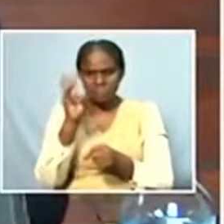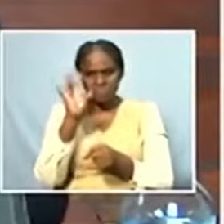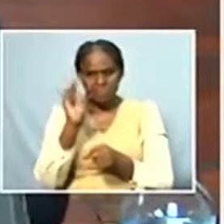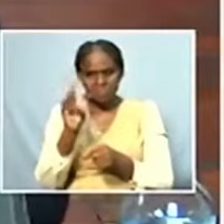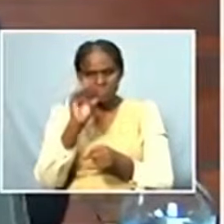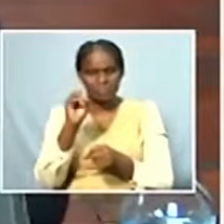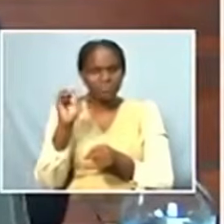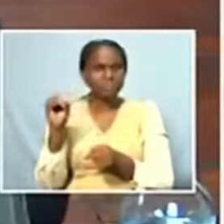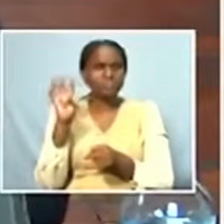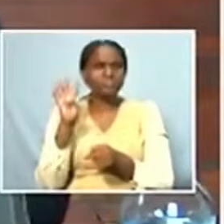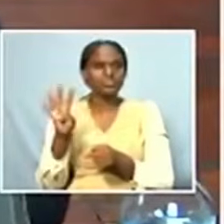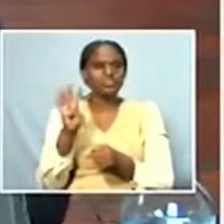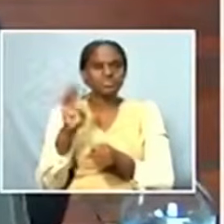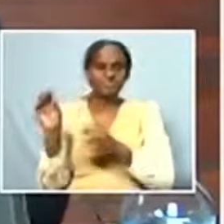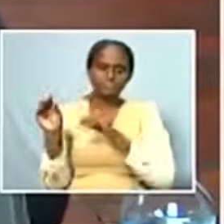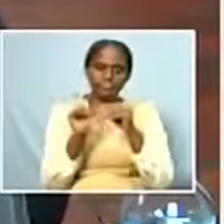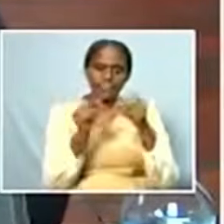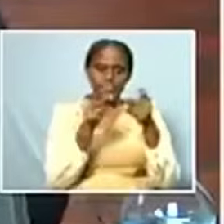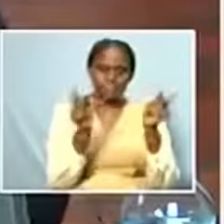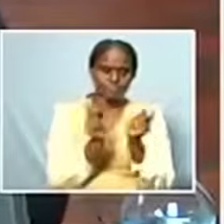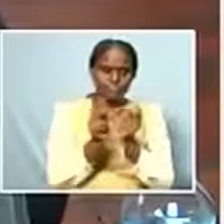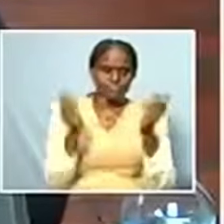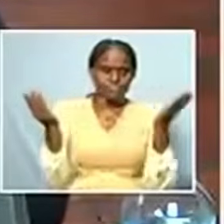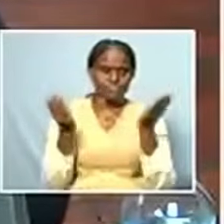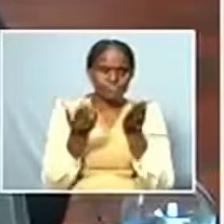2.667,004, never went on site.